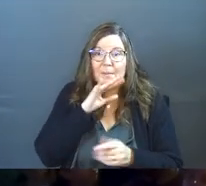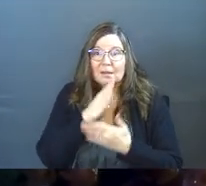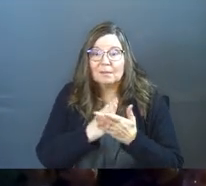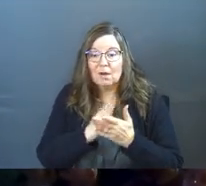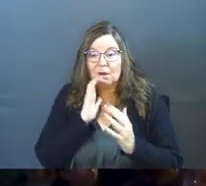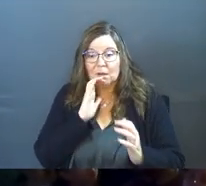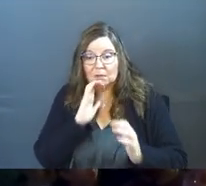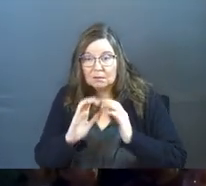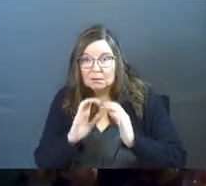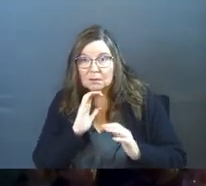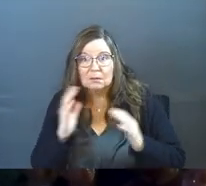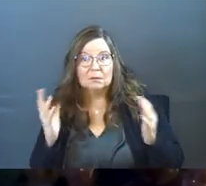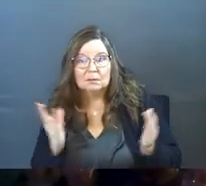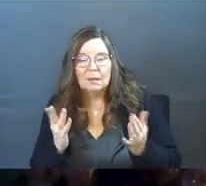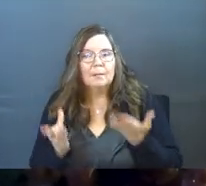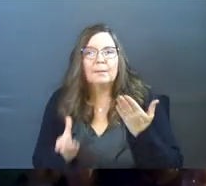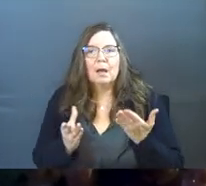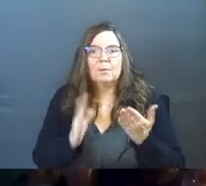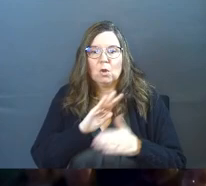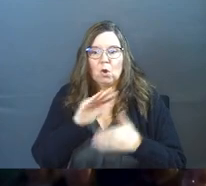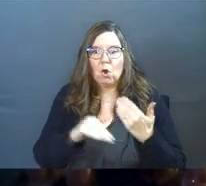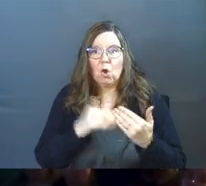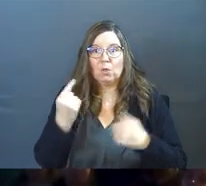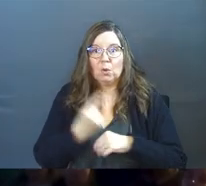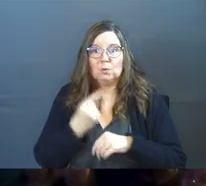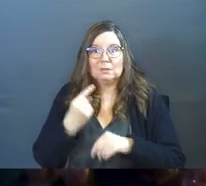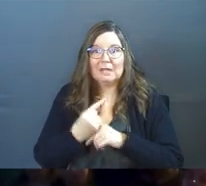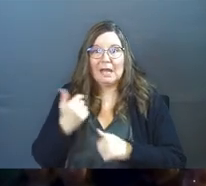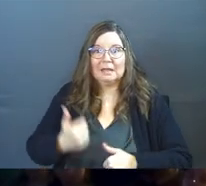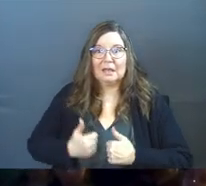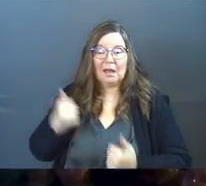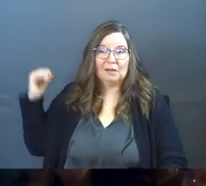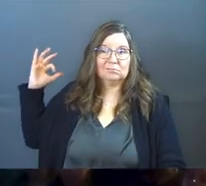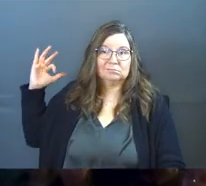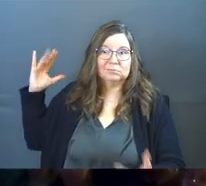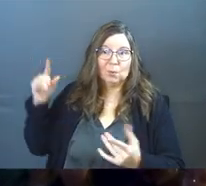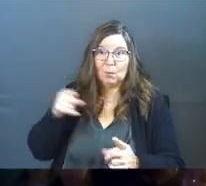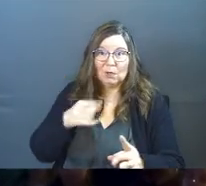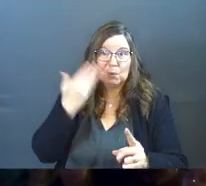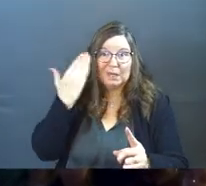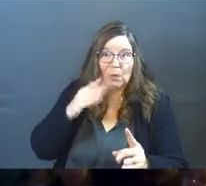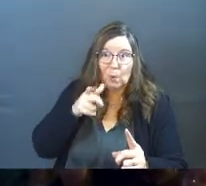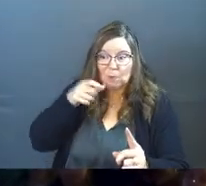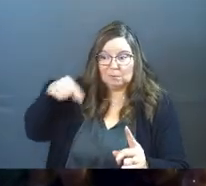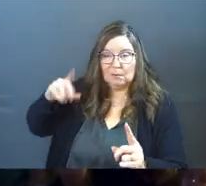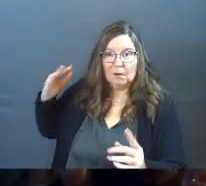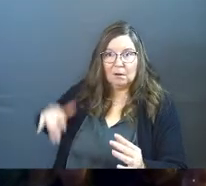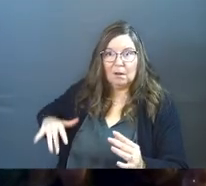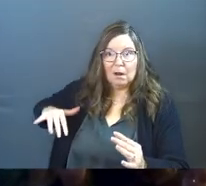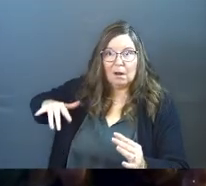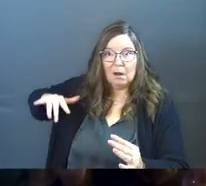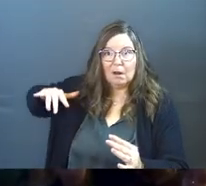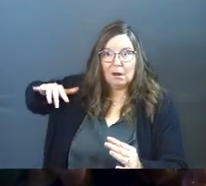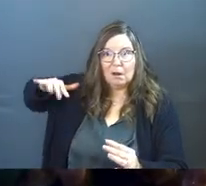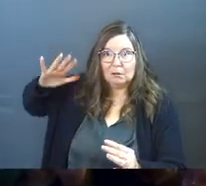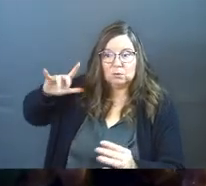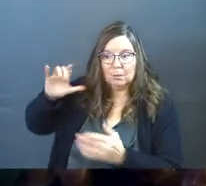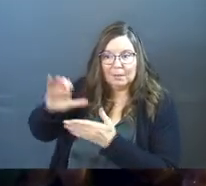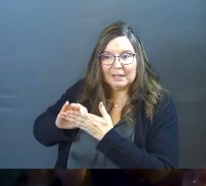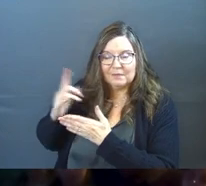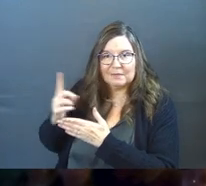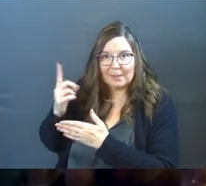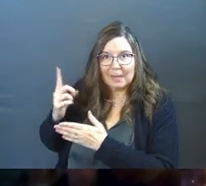part of the communication might be all those days in life where y'all didn't know each other, but they were being raised to